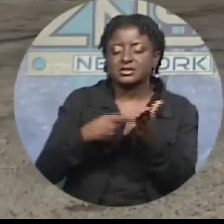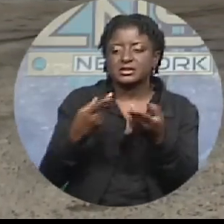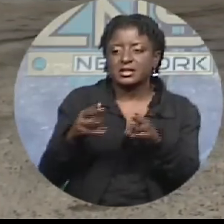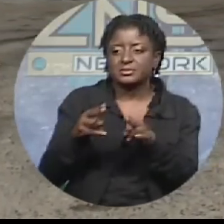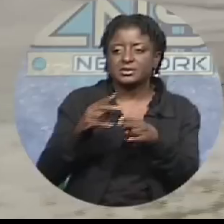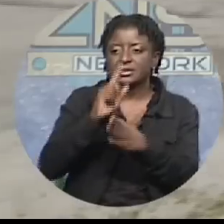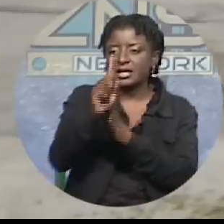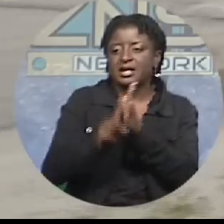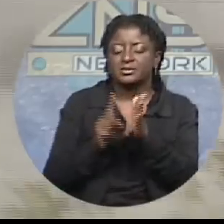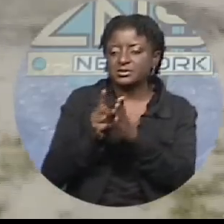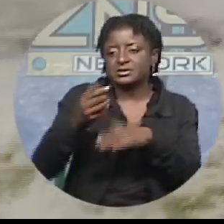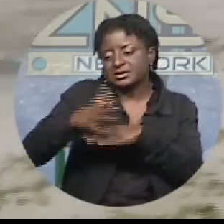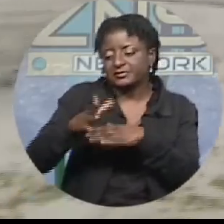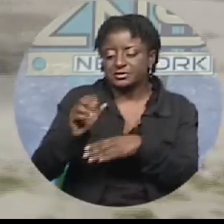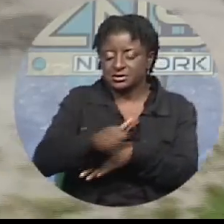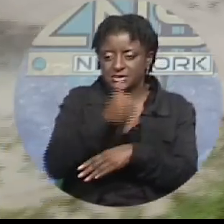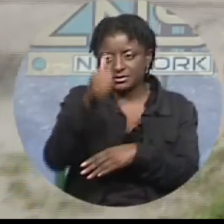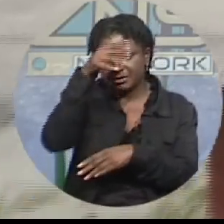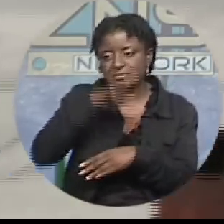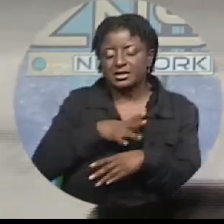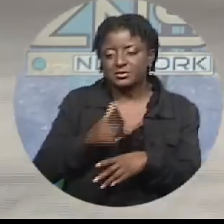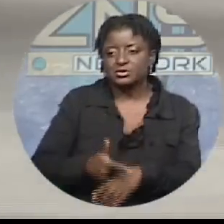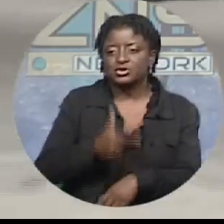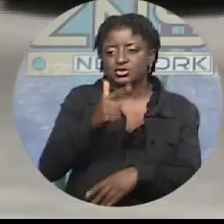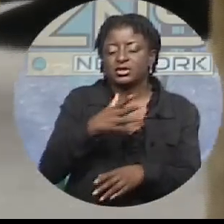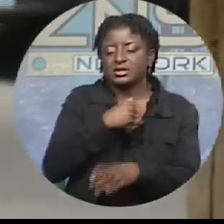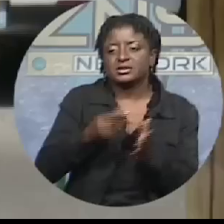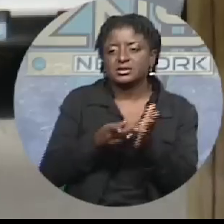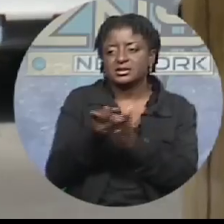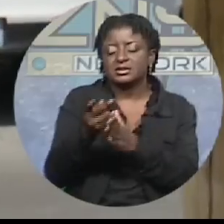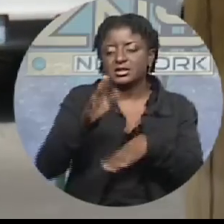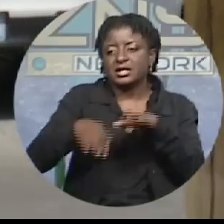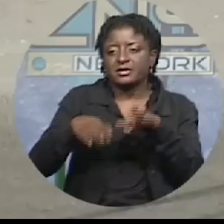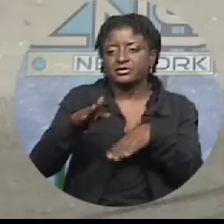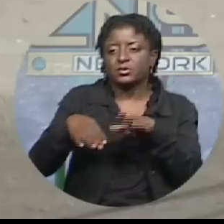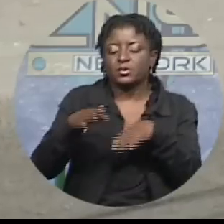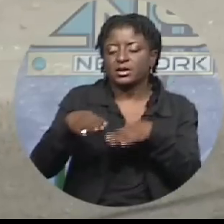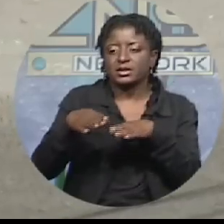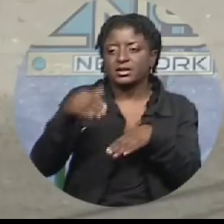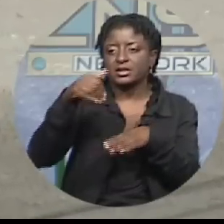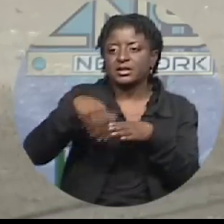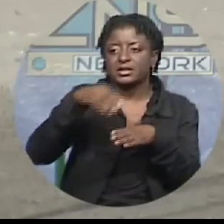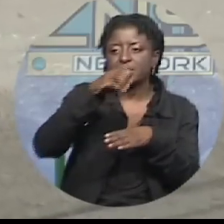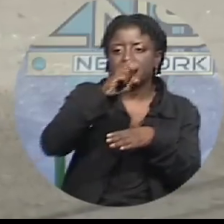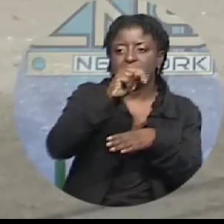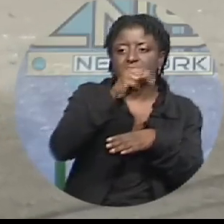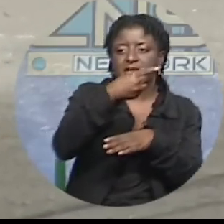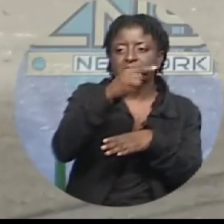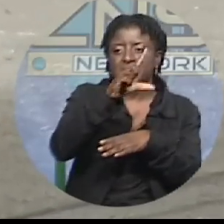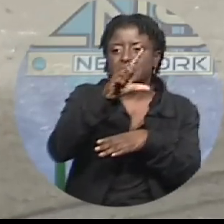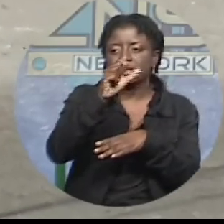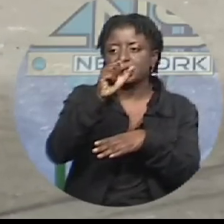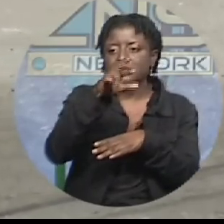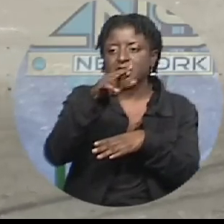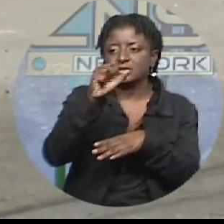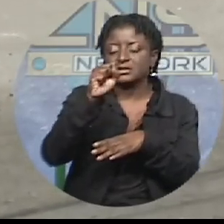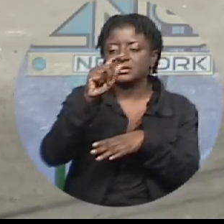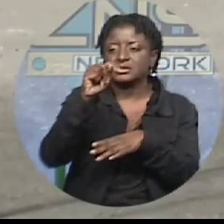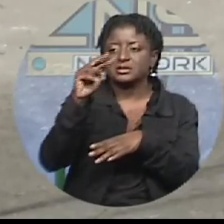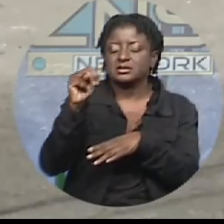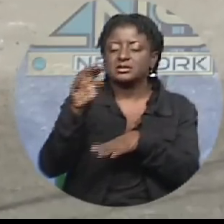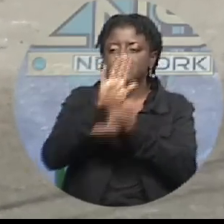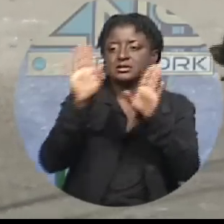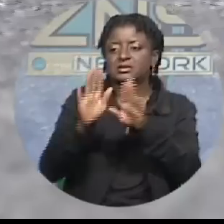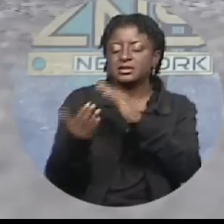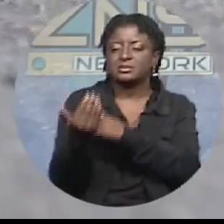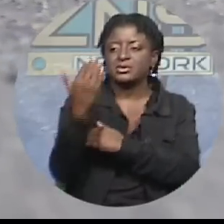man was shot and killed while walking on Moore Avenue in Englerton Sunday morning. It was reported that two men on motorcycles approached the